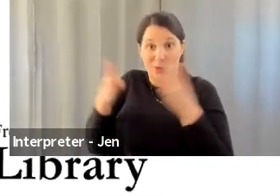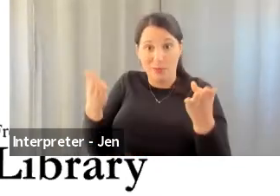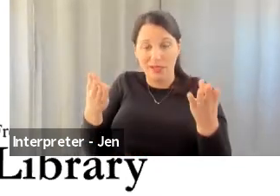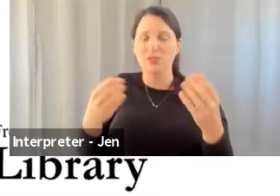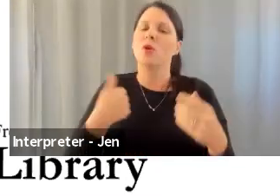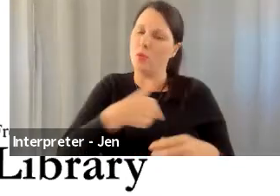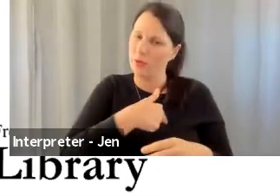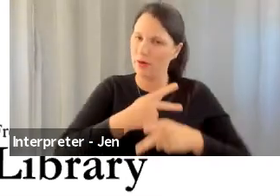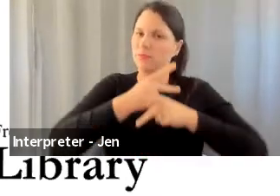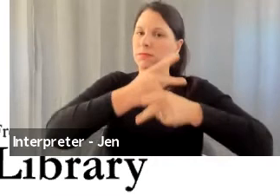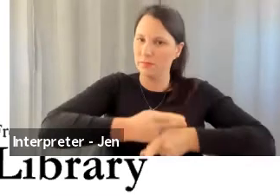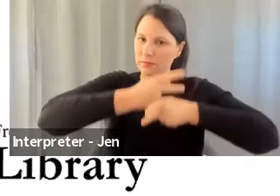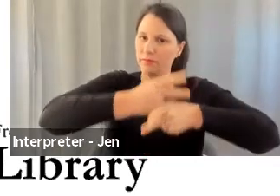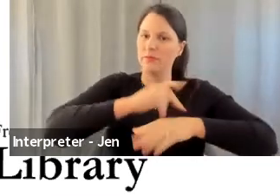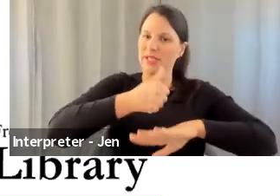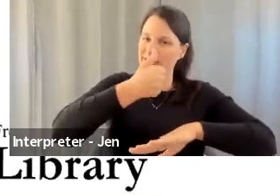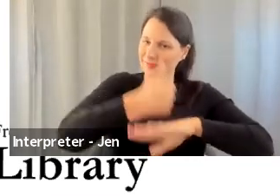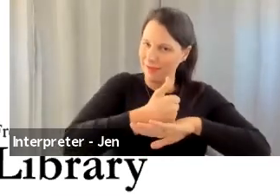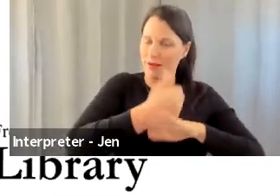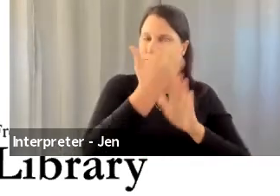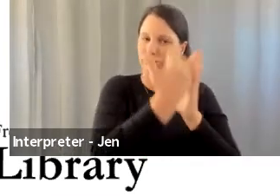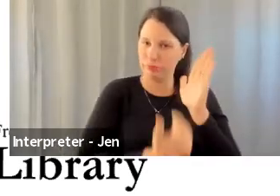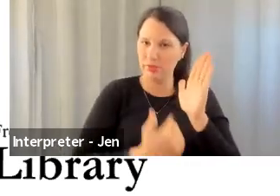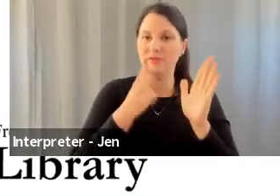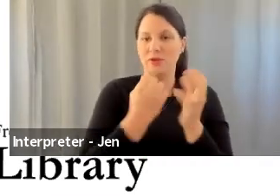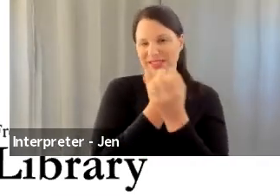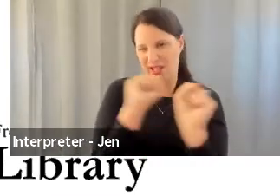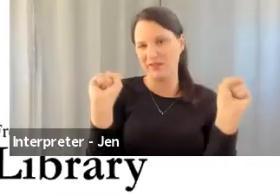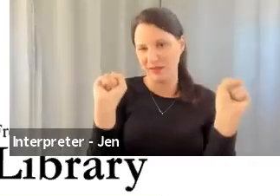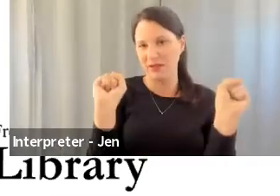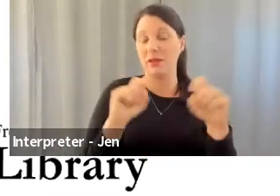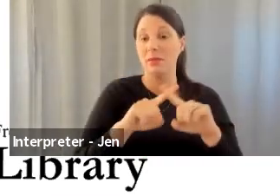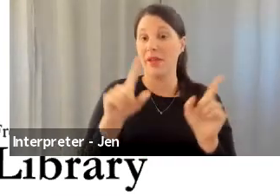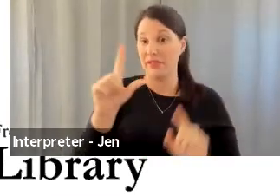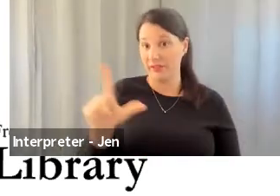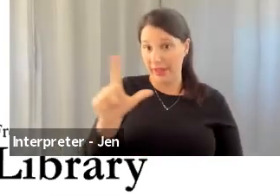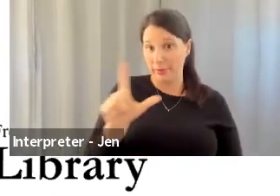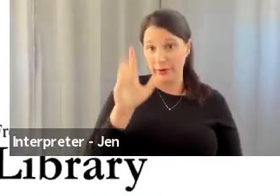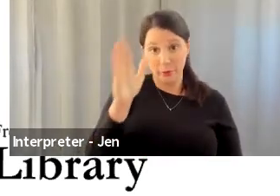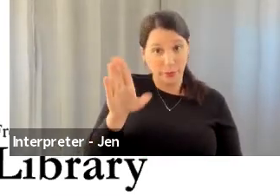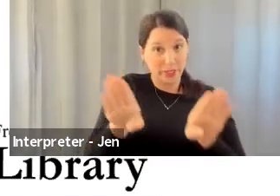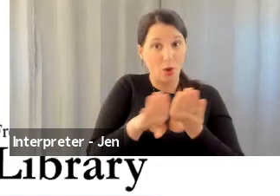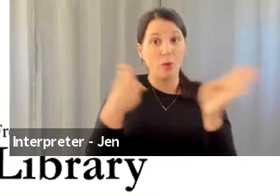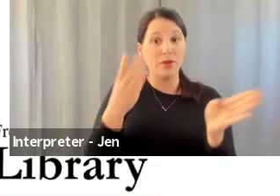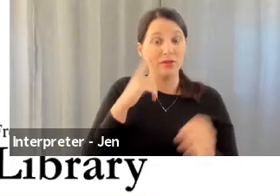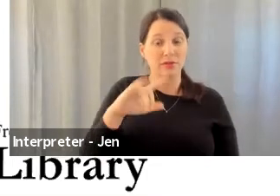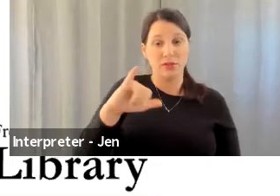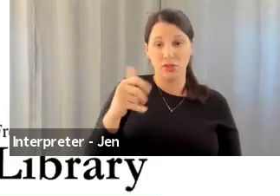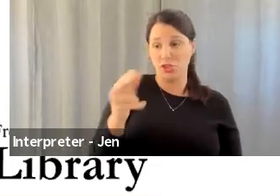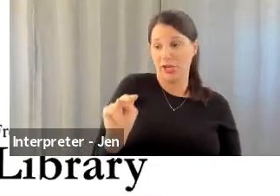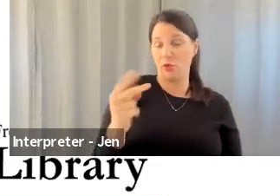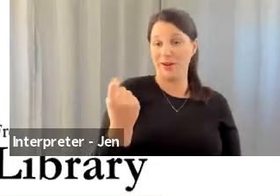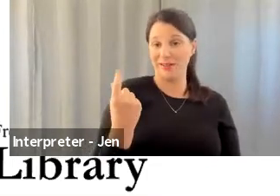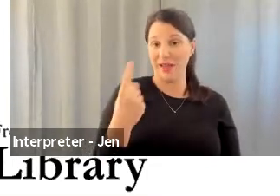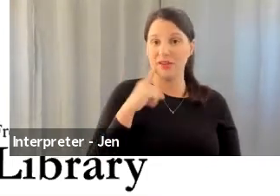keep everybody safe, but the library will be open on January 11th for individual study space. So if